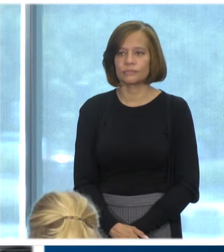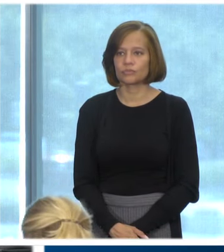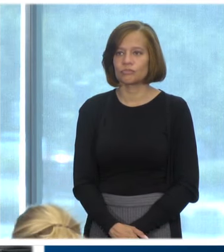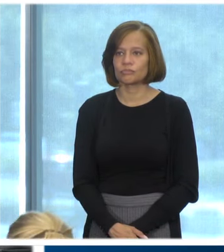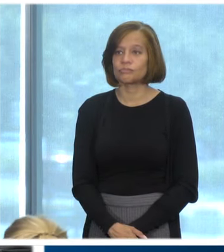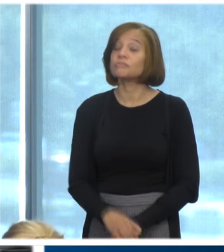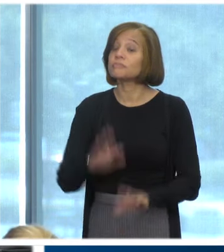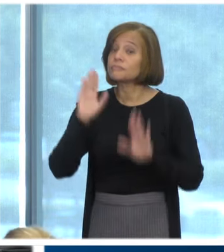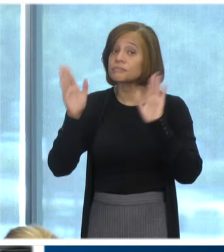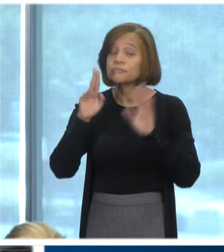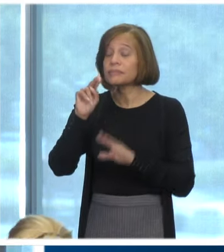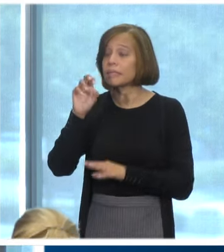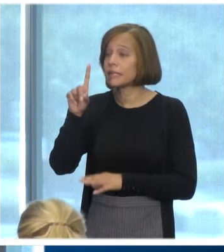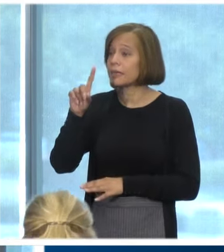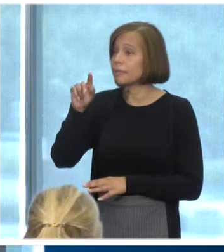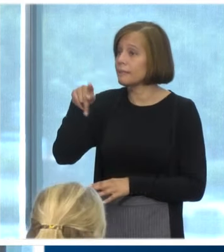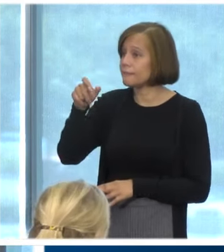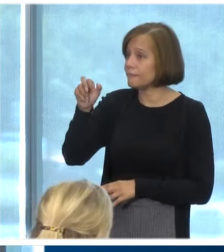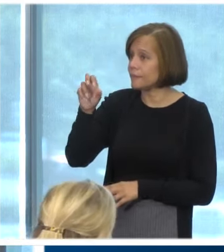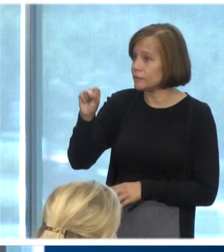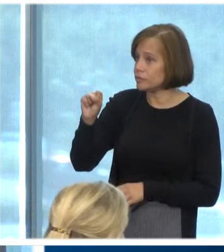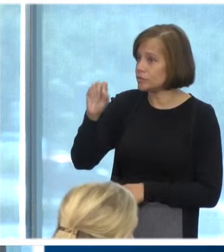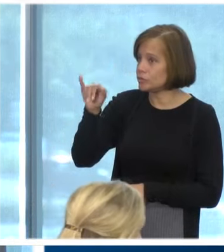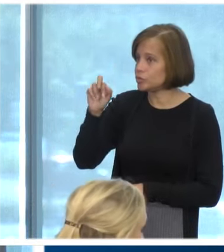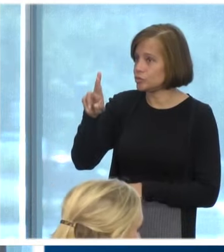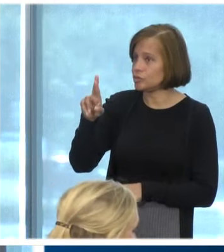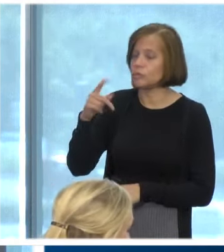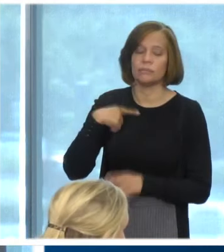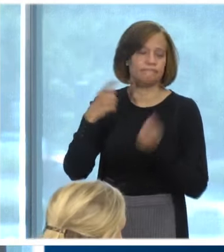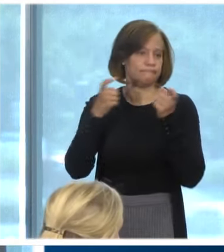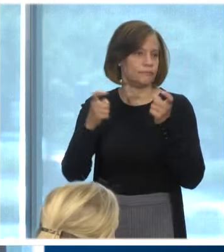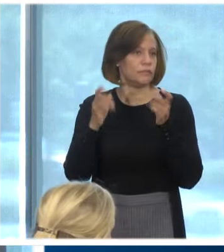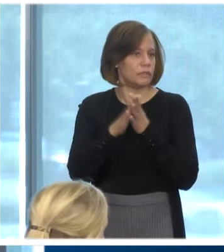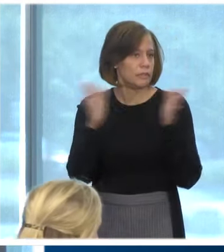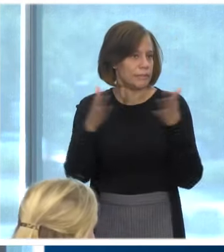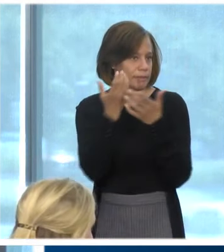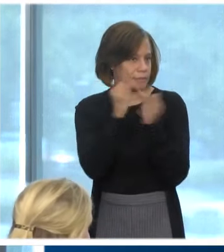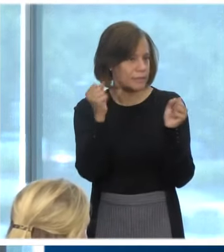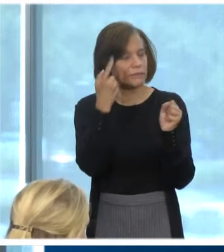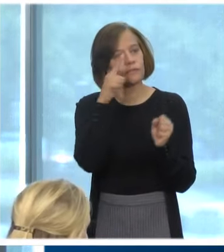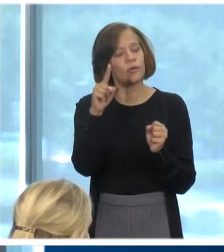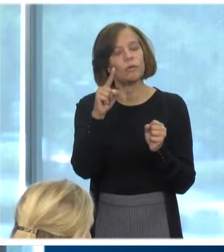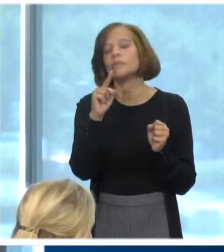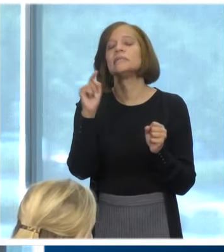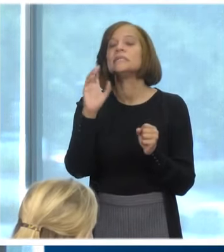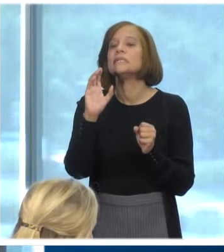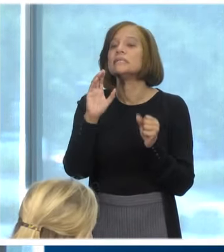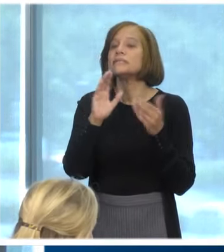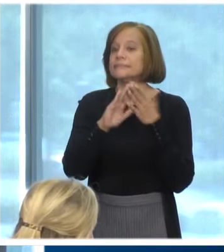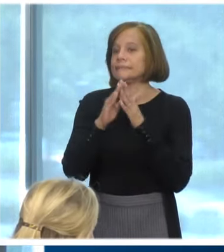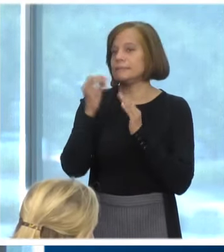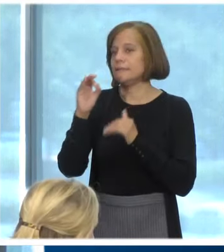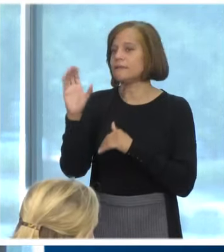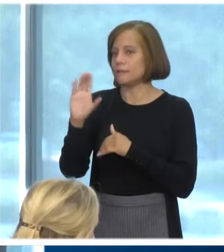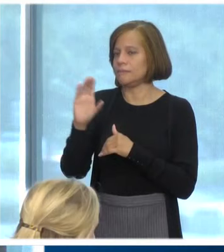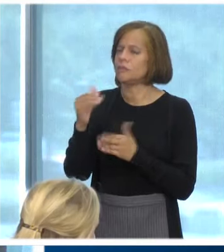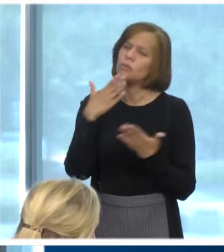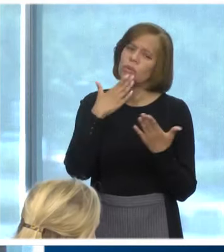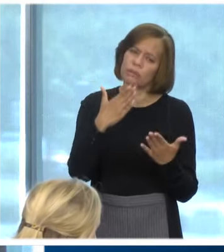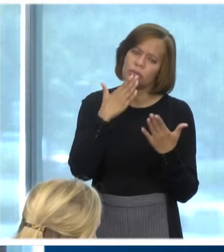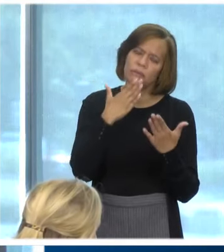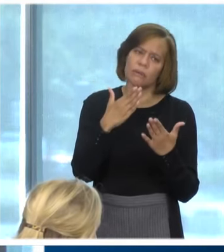Hello, I'm Ned Pettis, Jr., Director of Public Safety for the City of Columbus, and I want to thank BakerHostetler for their